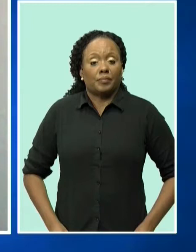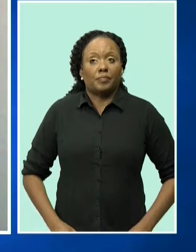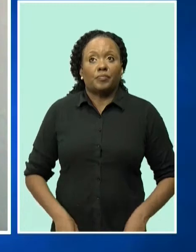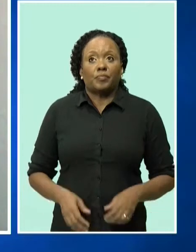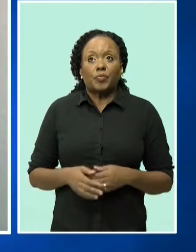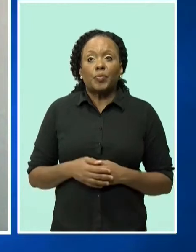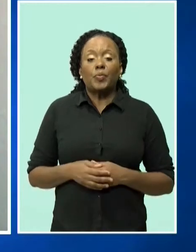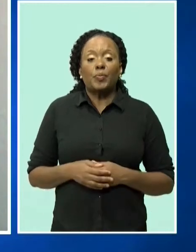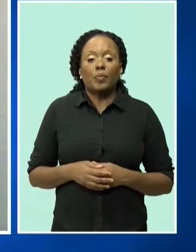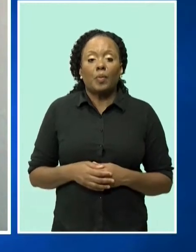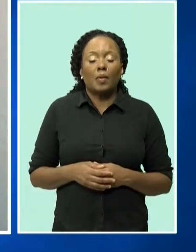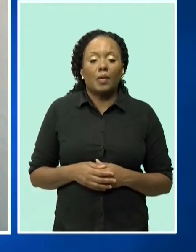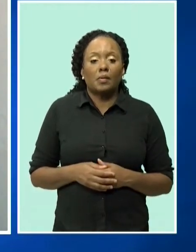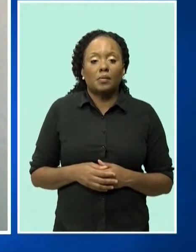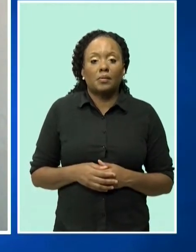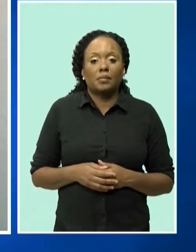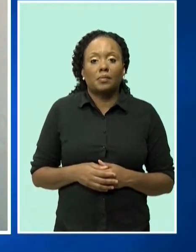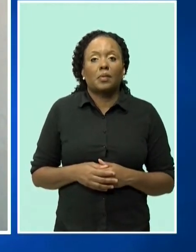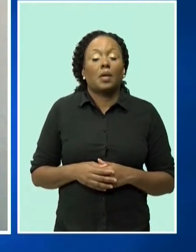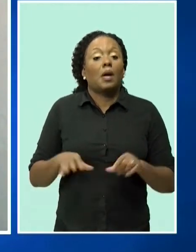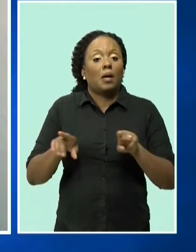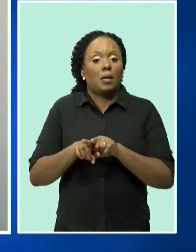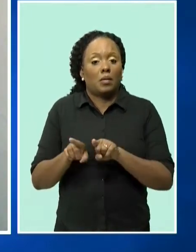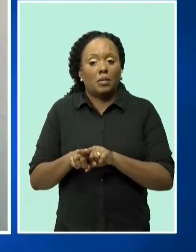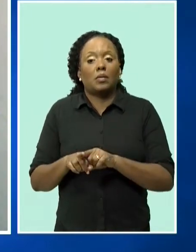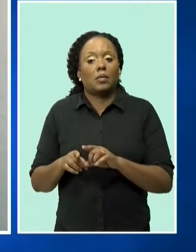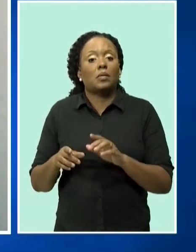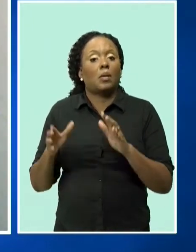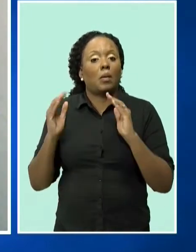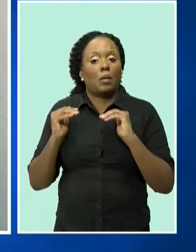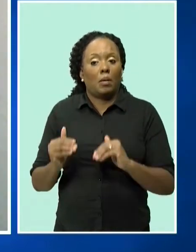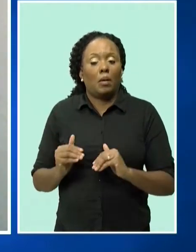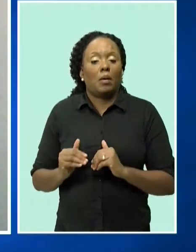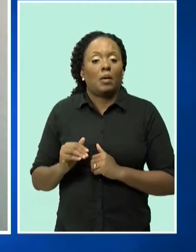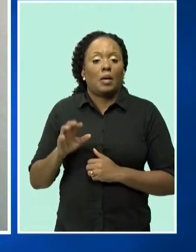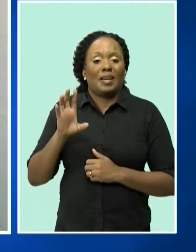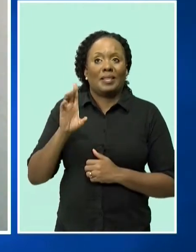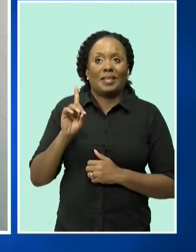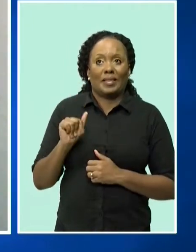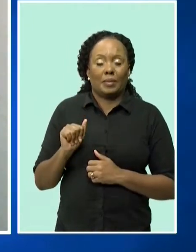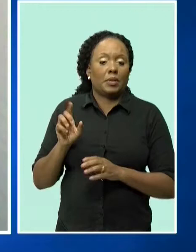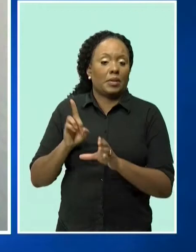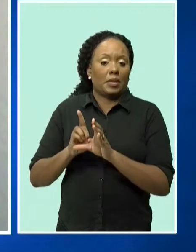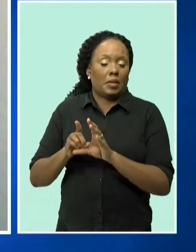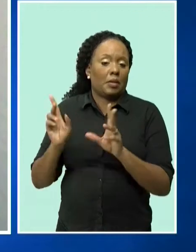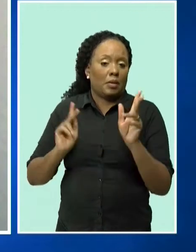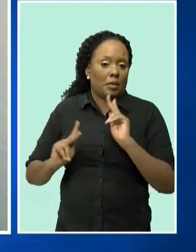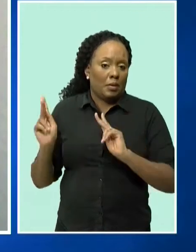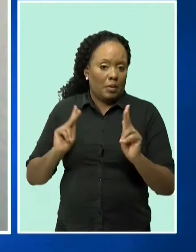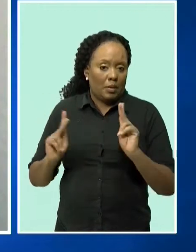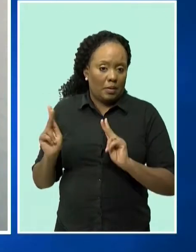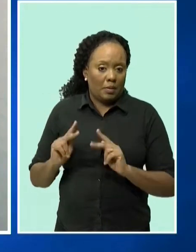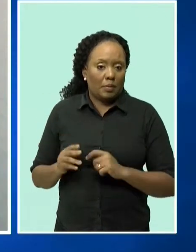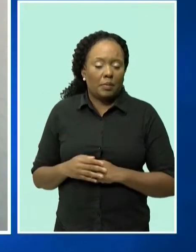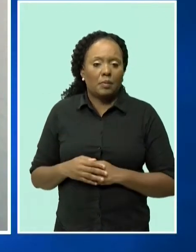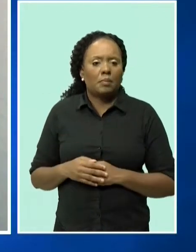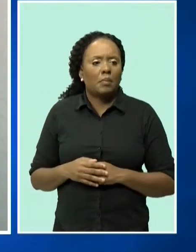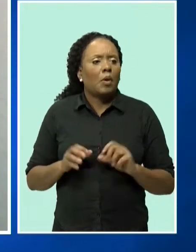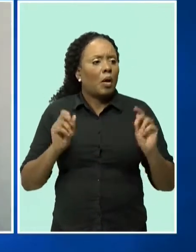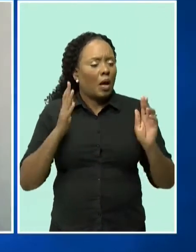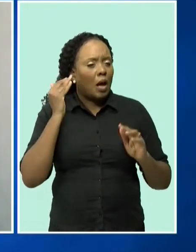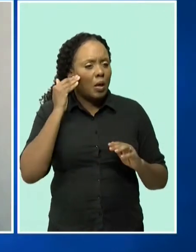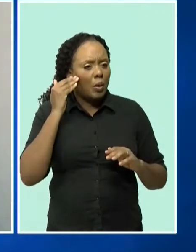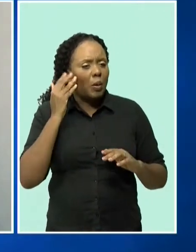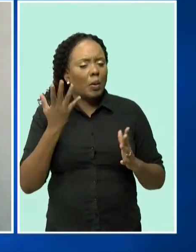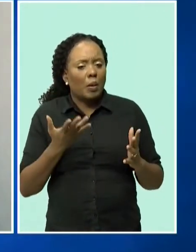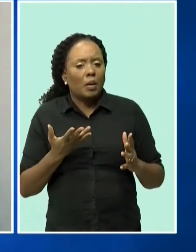and issues of the disabled to be provided for in a meaningful way. Okay. I know it's early days,